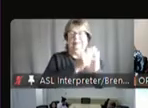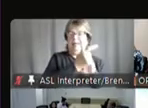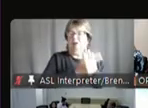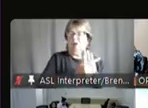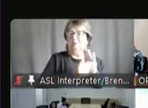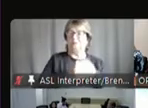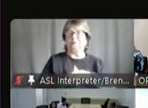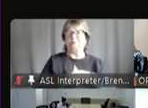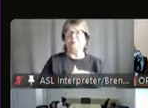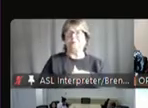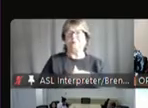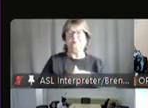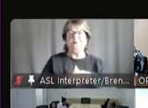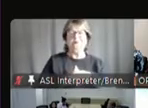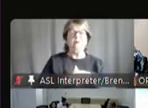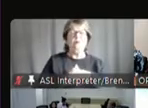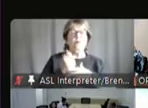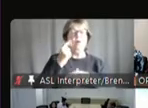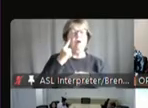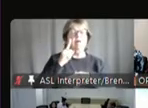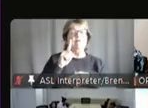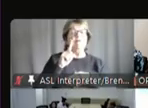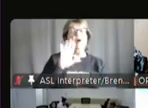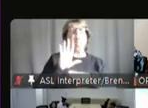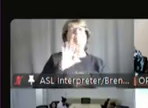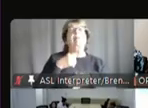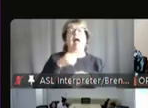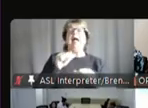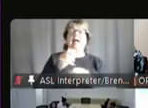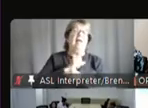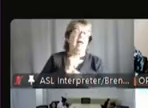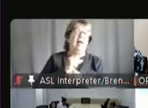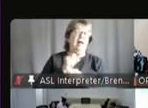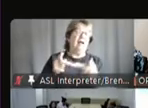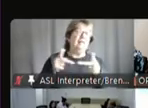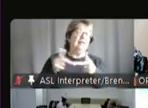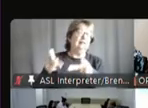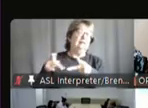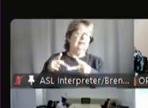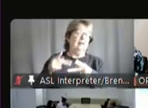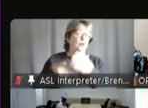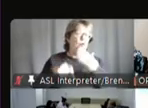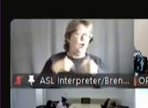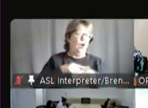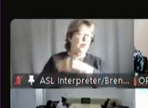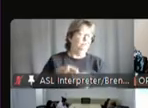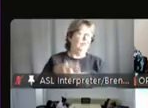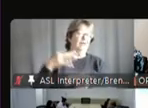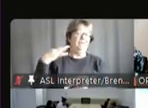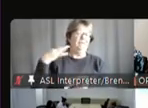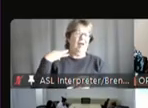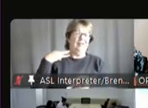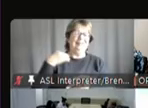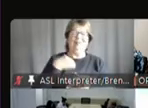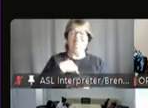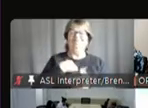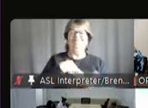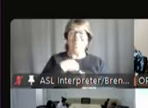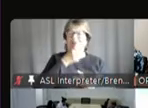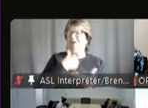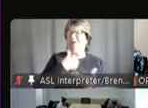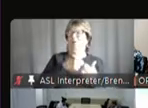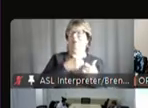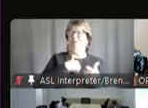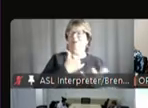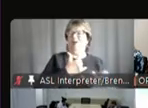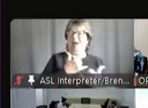As for the, I can get you the sites for what we would consider a volunteer. I don't have that with me right now, but I can